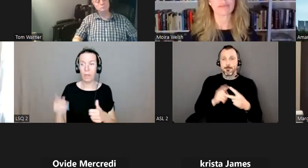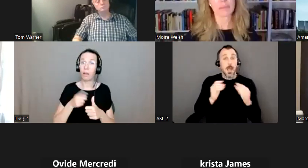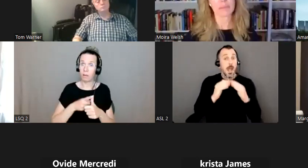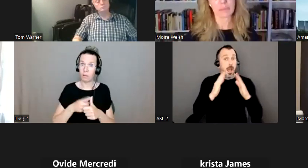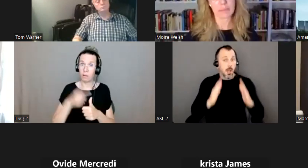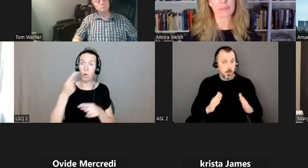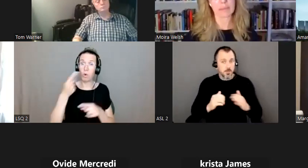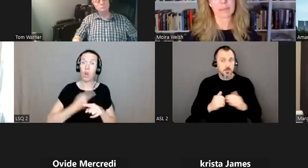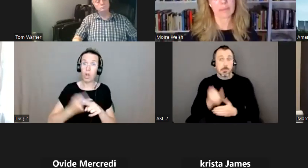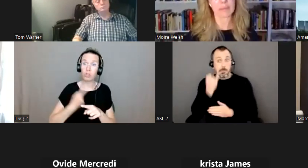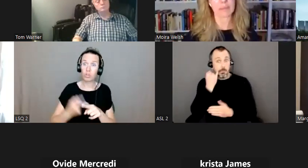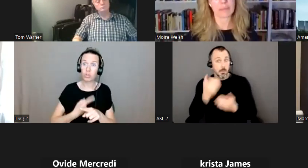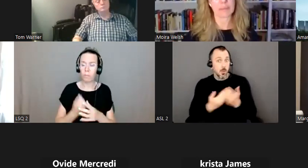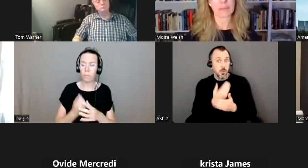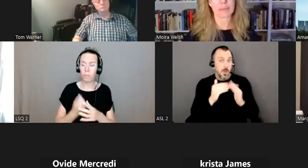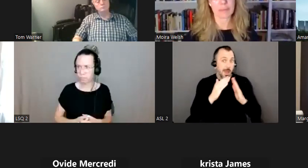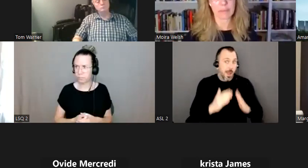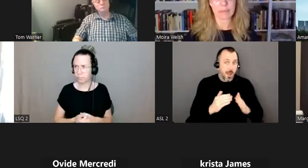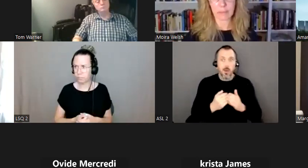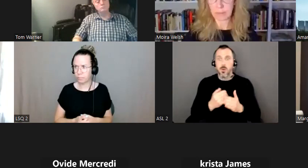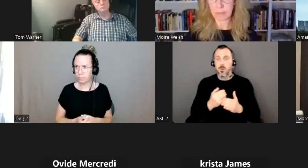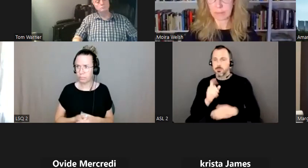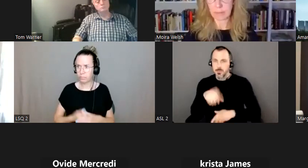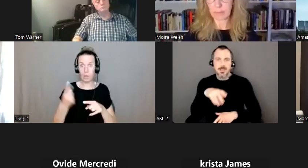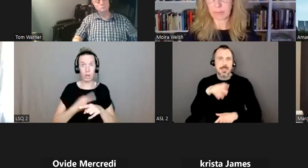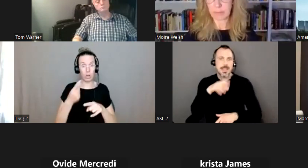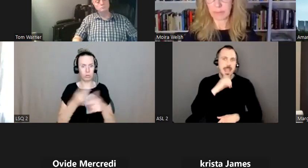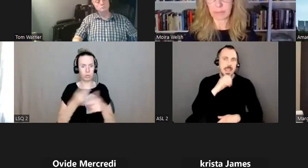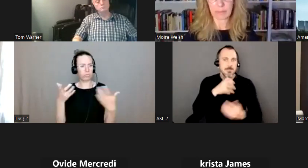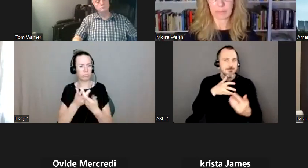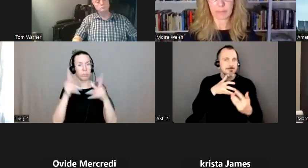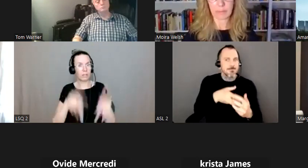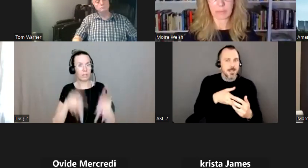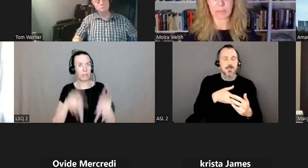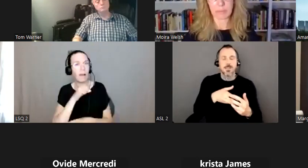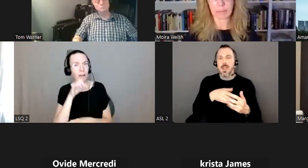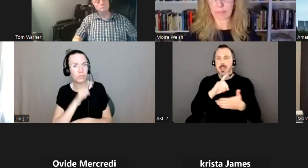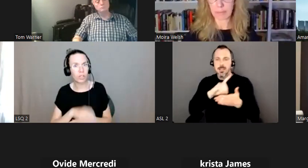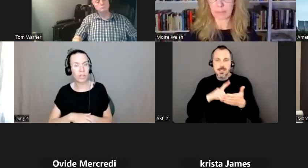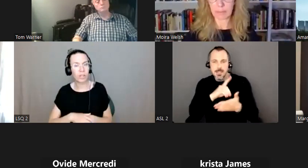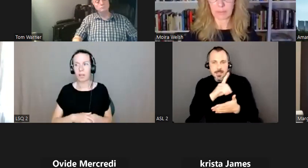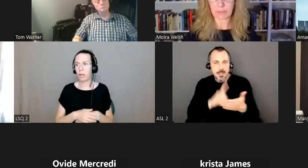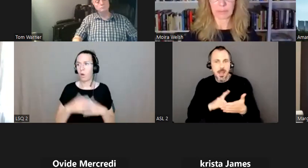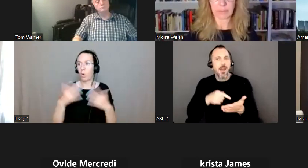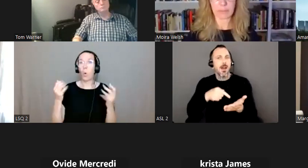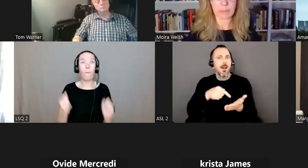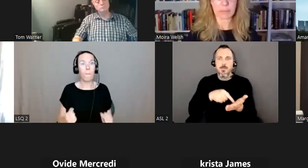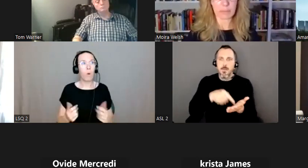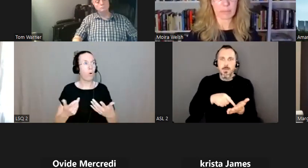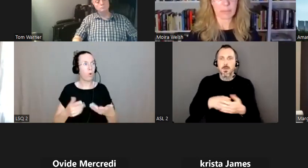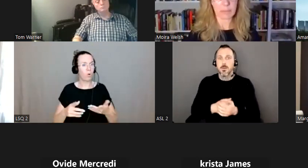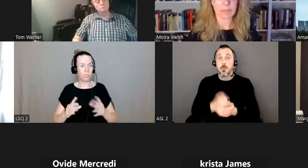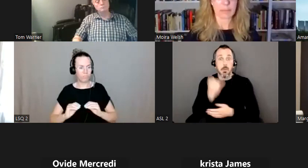designing age-friendly and affordable housing that people can move into and stay there and age in